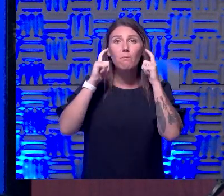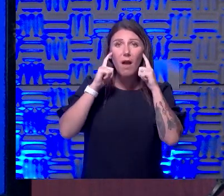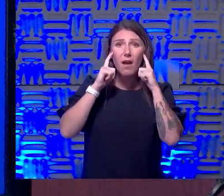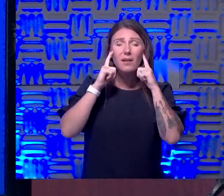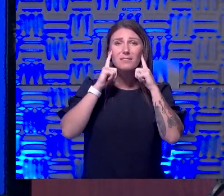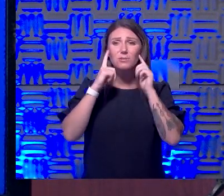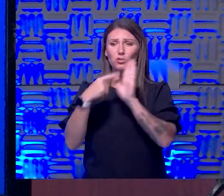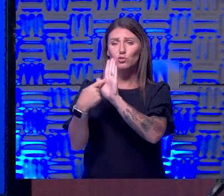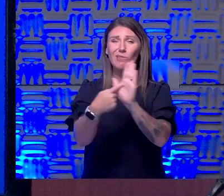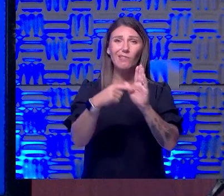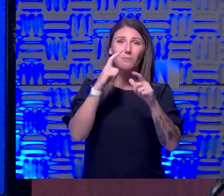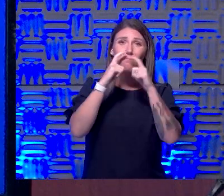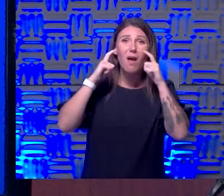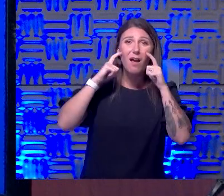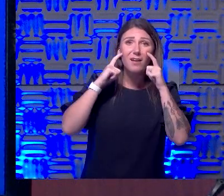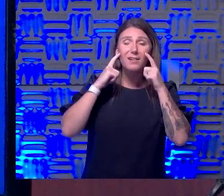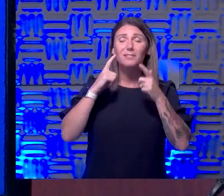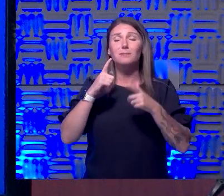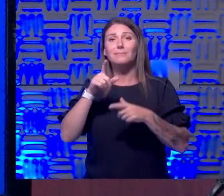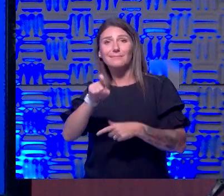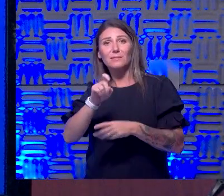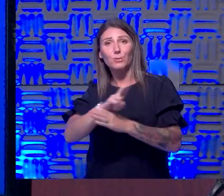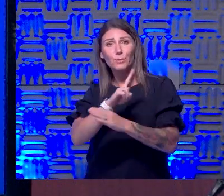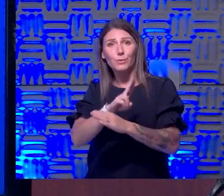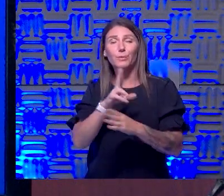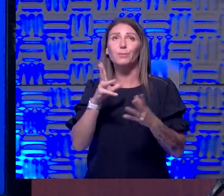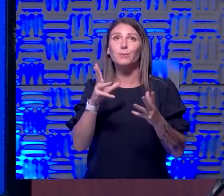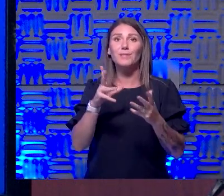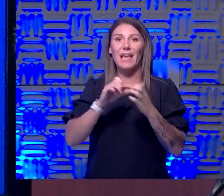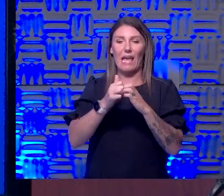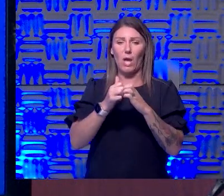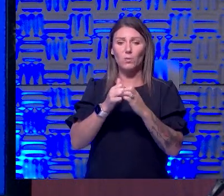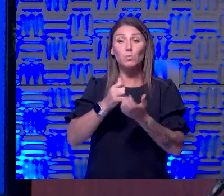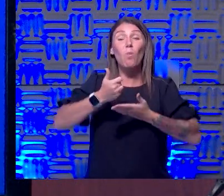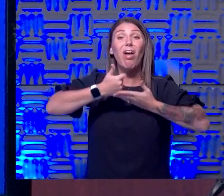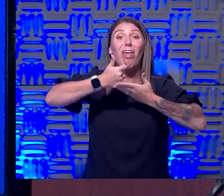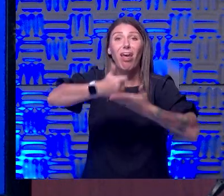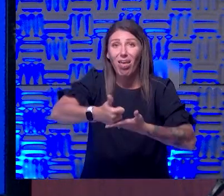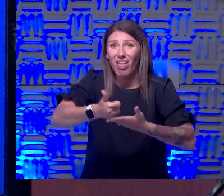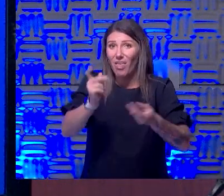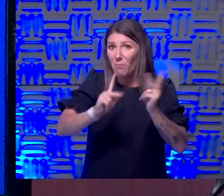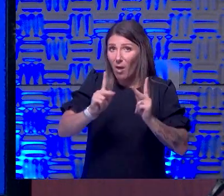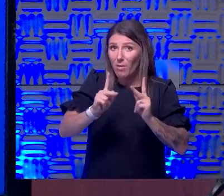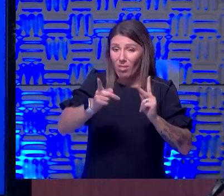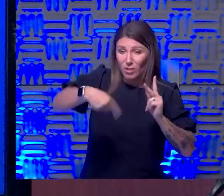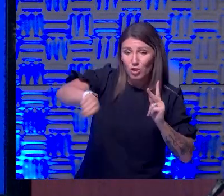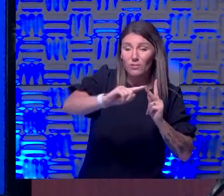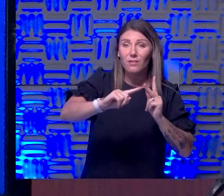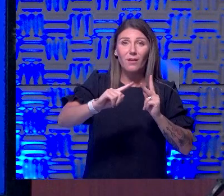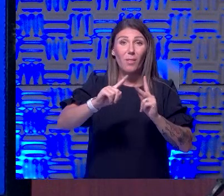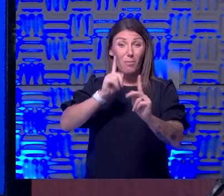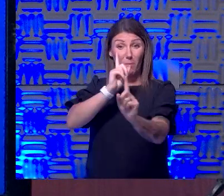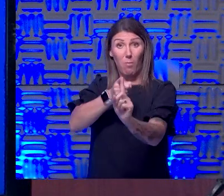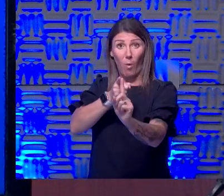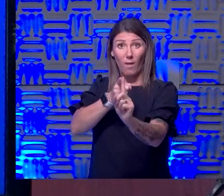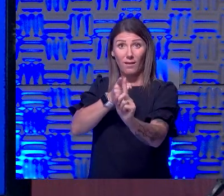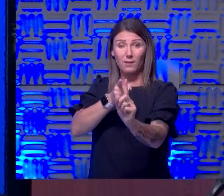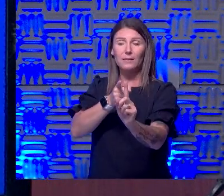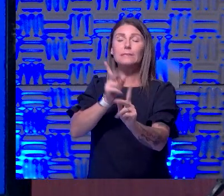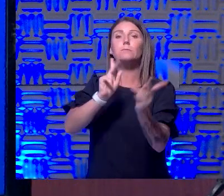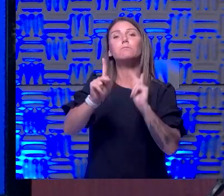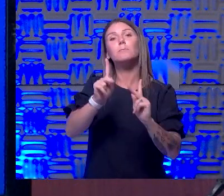of masks in every way that we can actually help our population to actually do it. The point is getting people to do